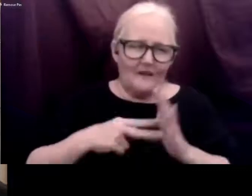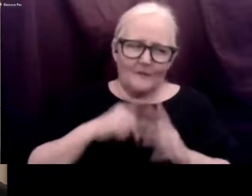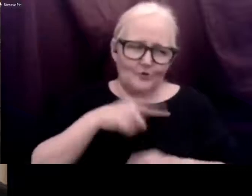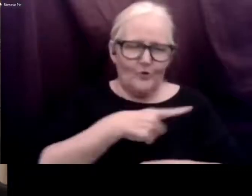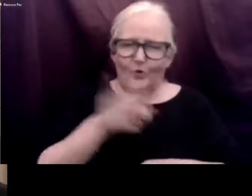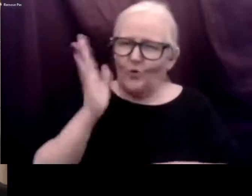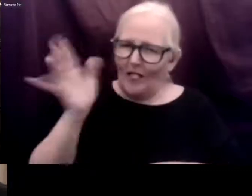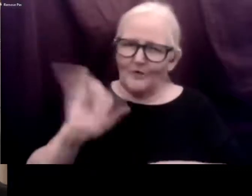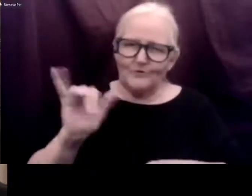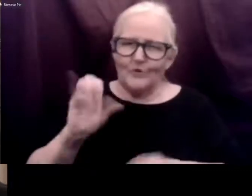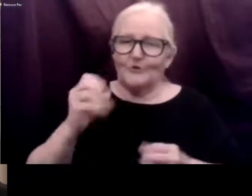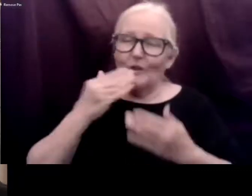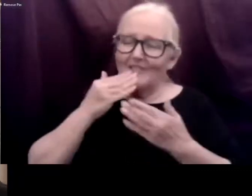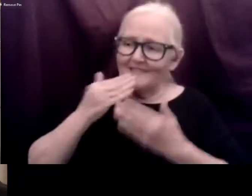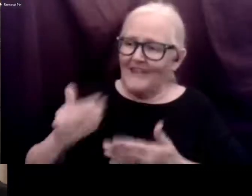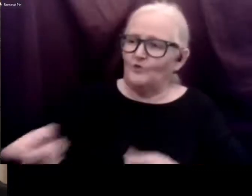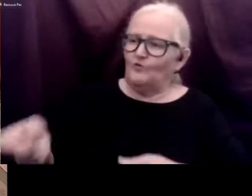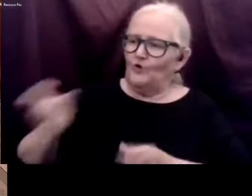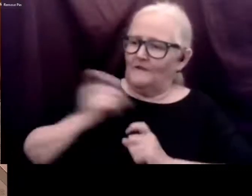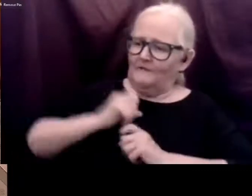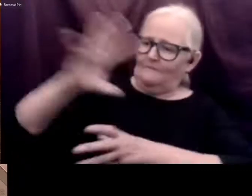these years.